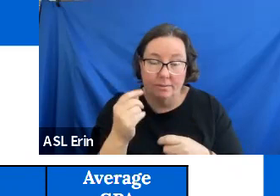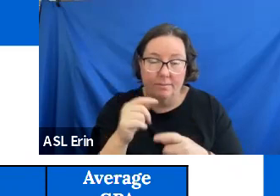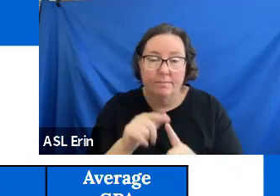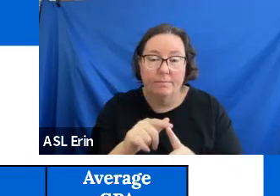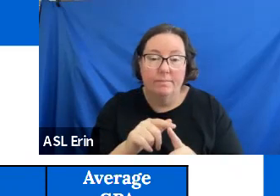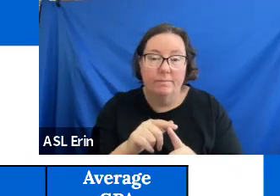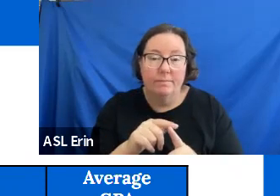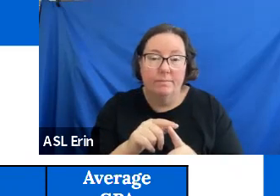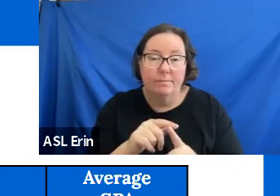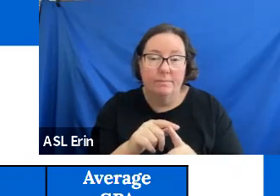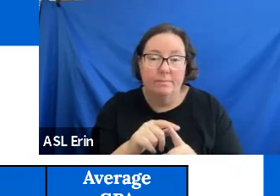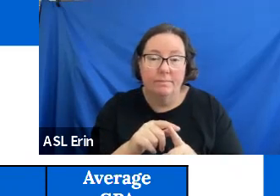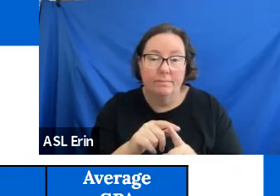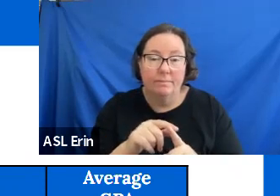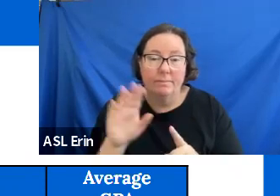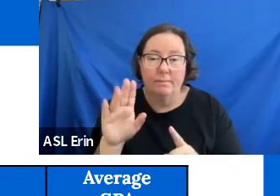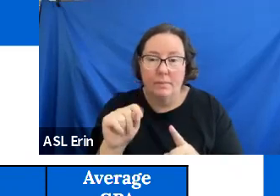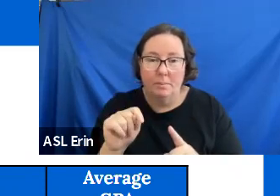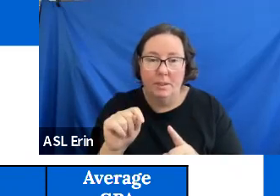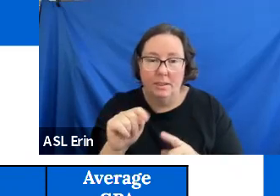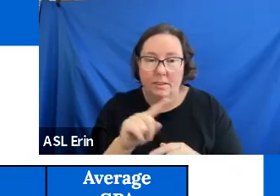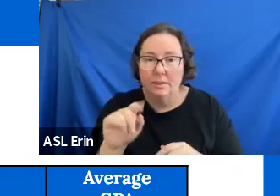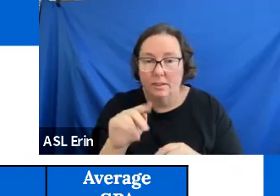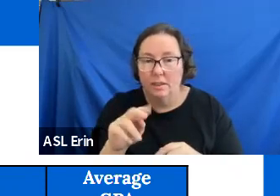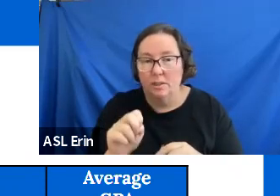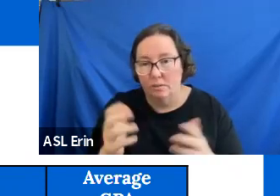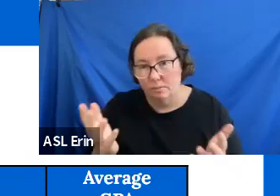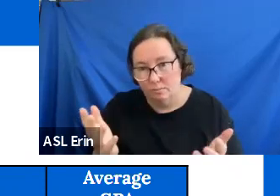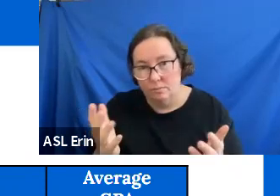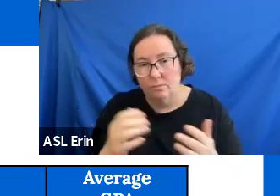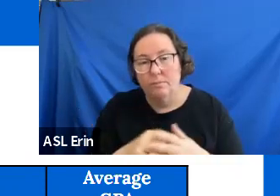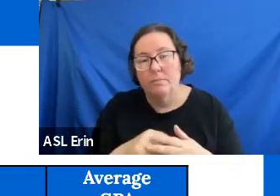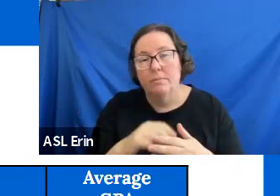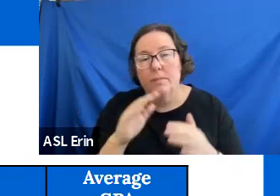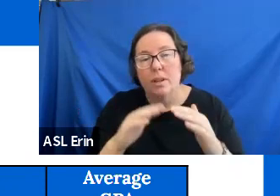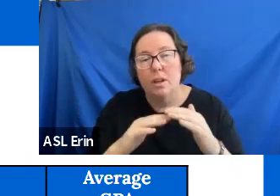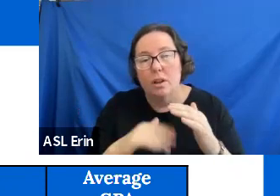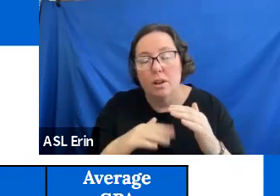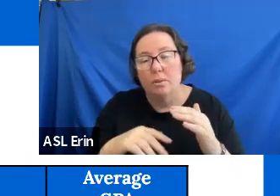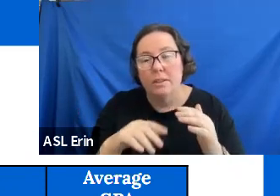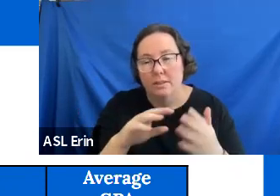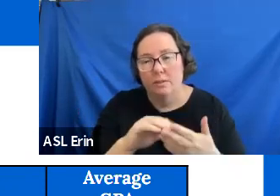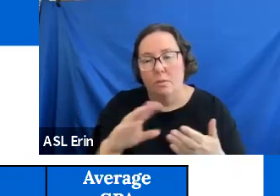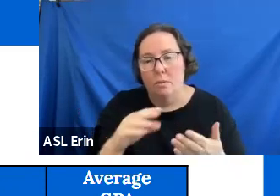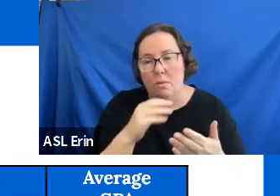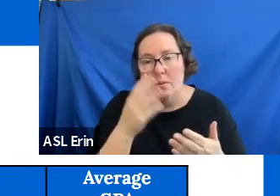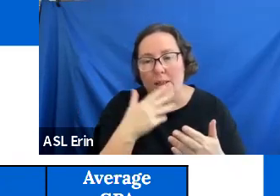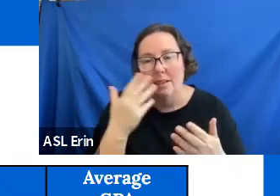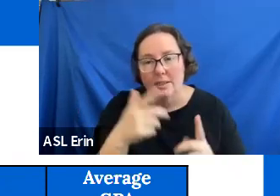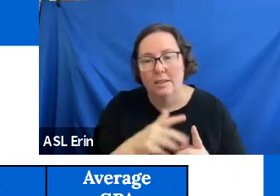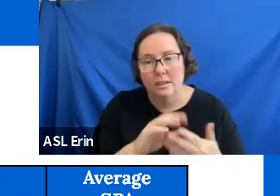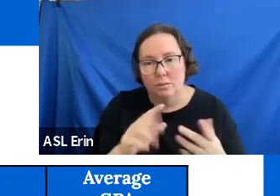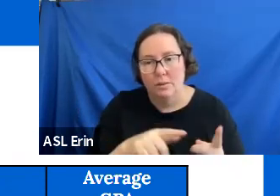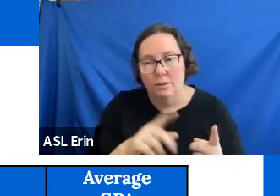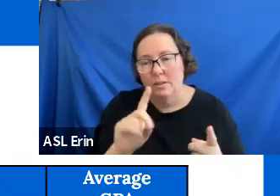is in the B+ zone. So I think the lowest average is actually our students who are homeless or